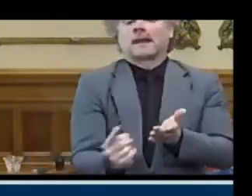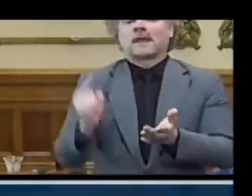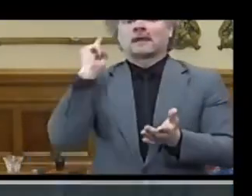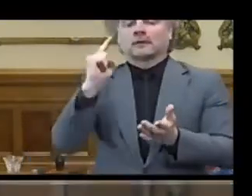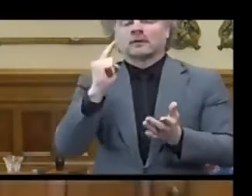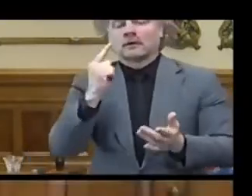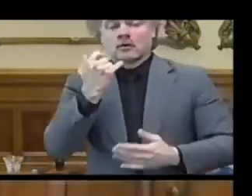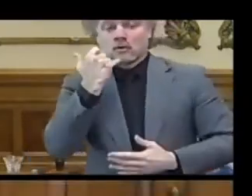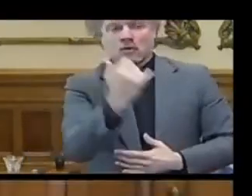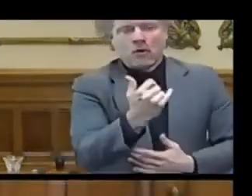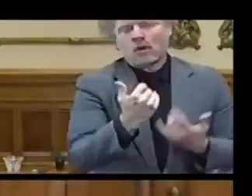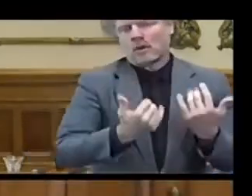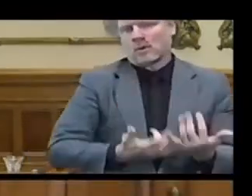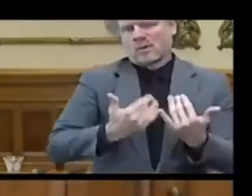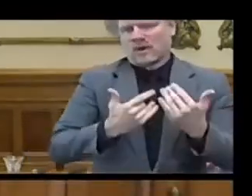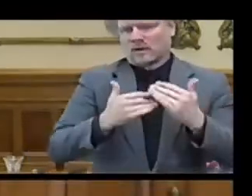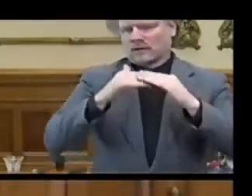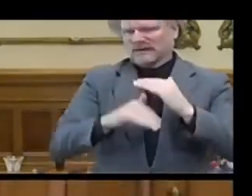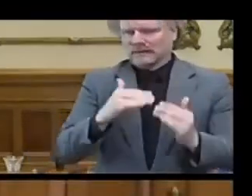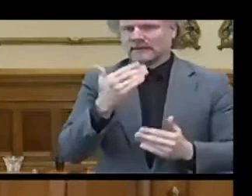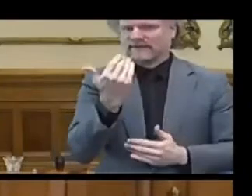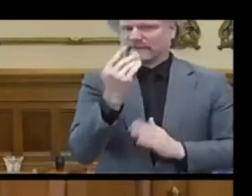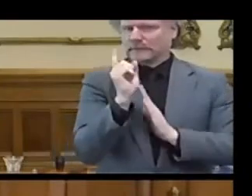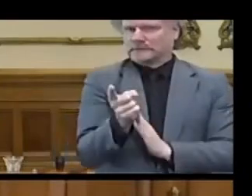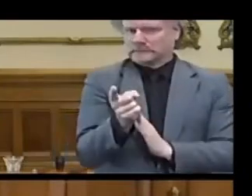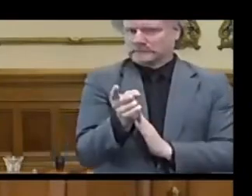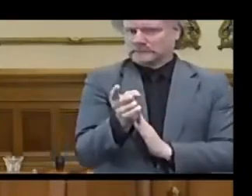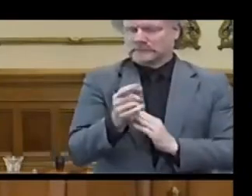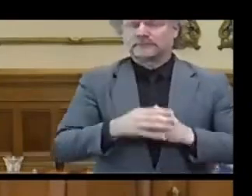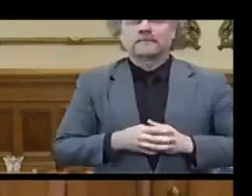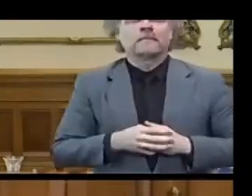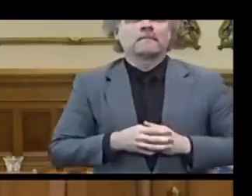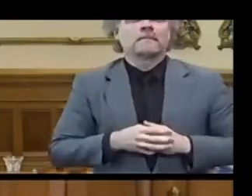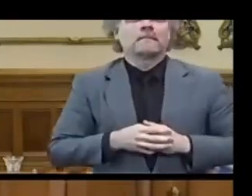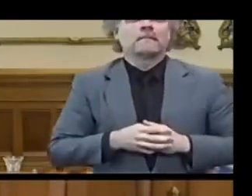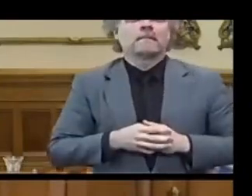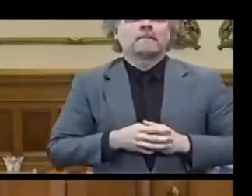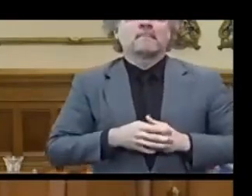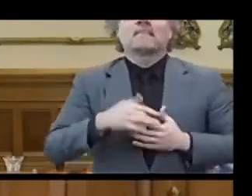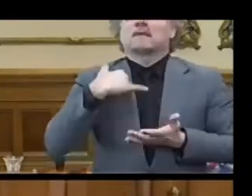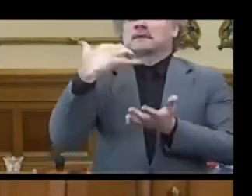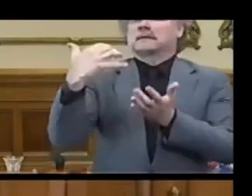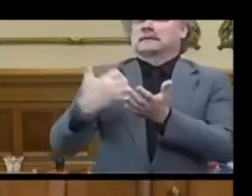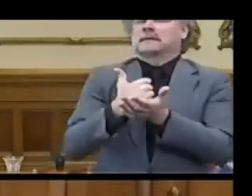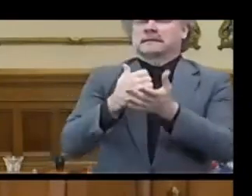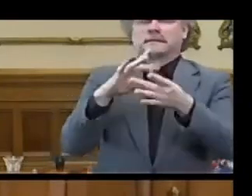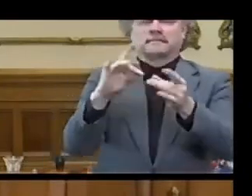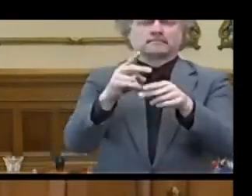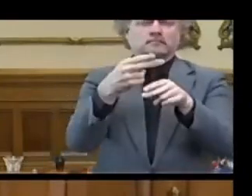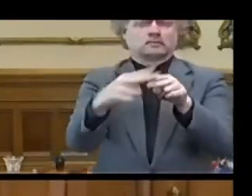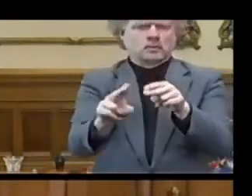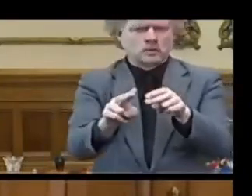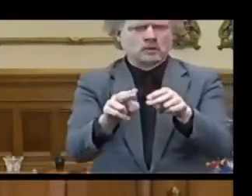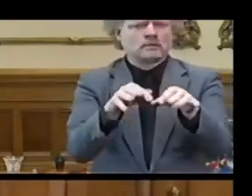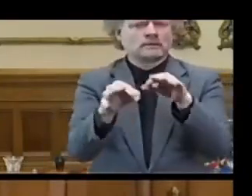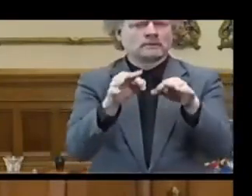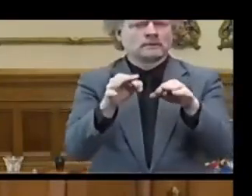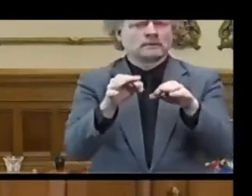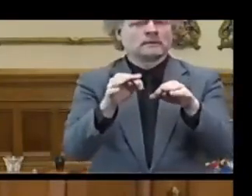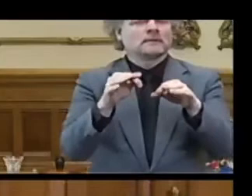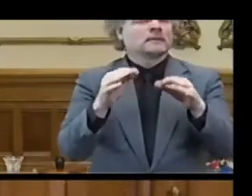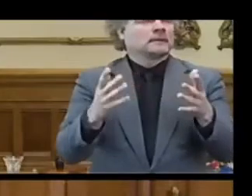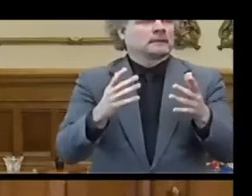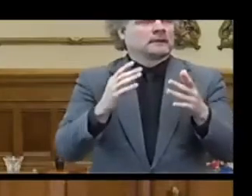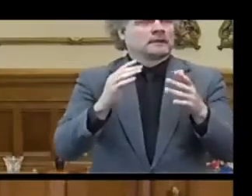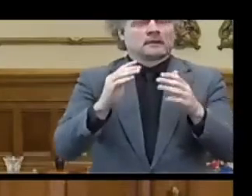wait time right under 15 minutes. I want to spend a little bit of time here talking about our